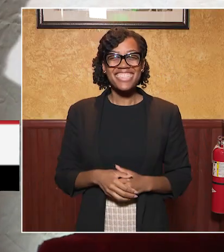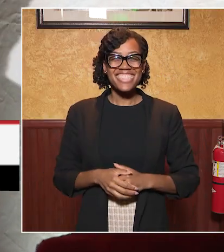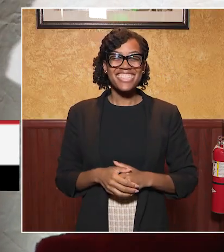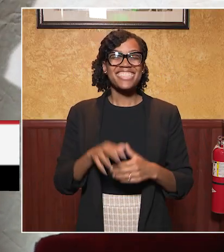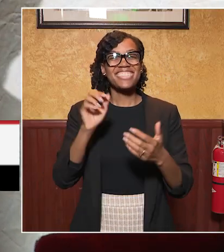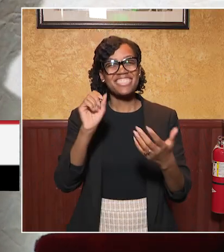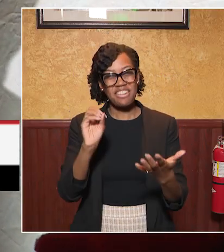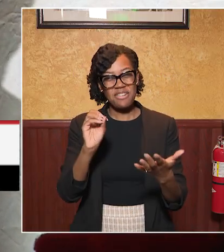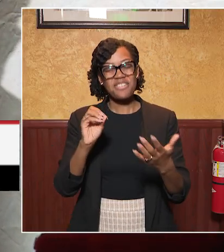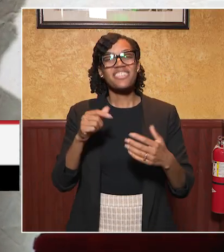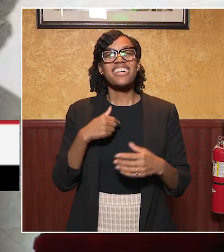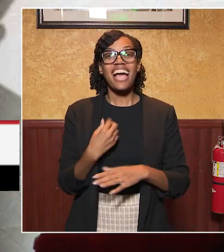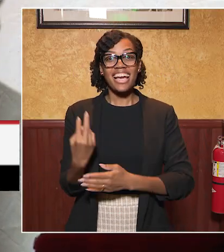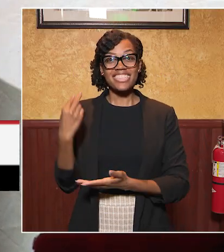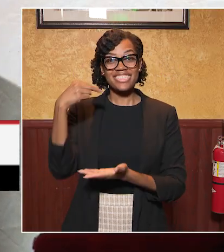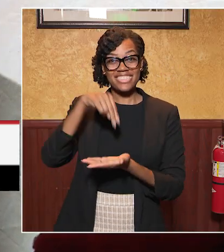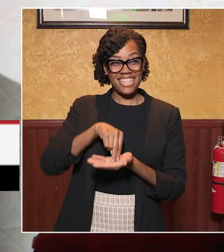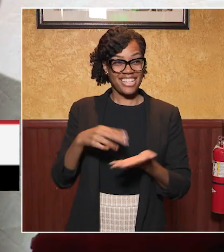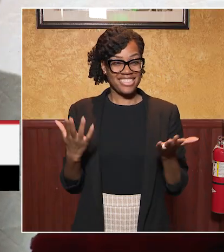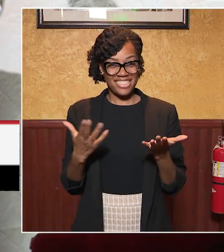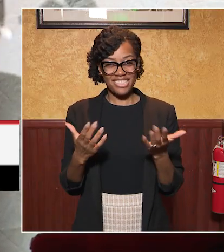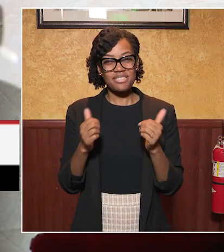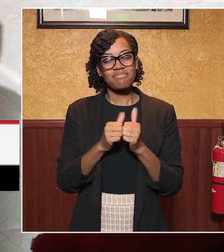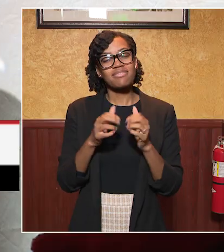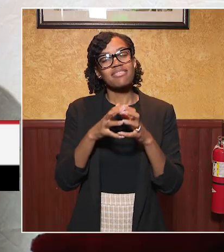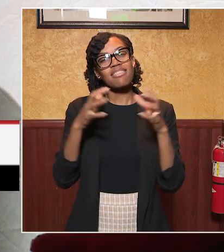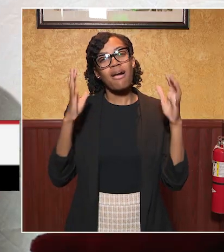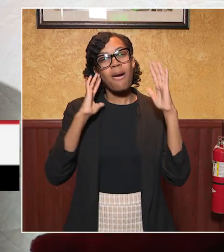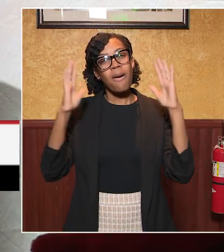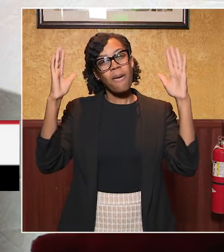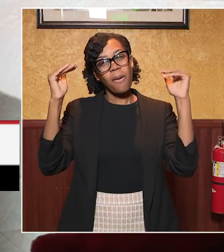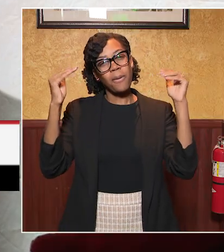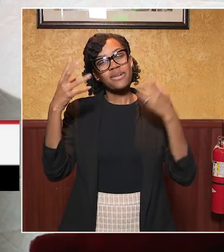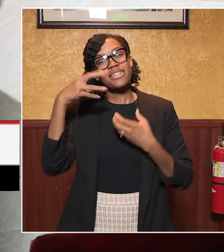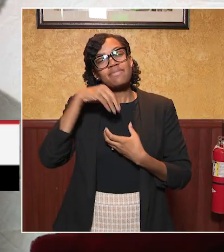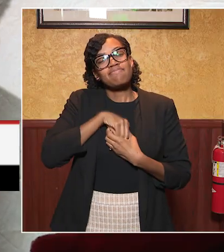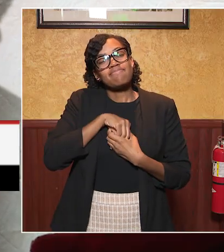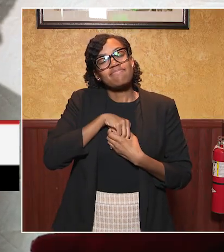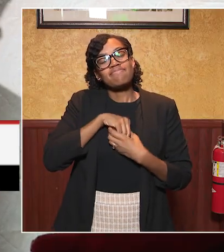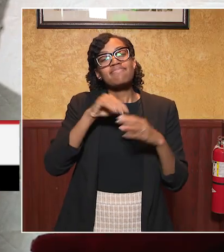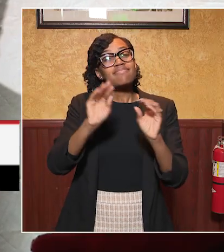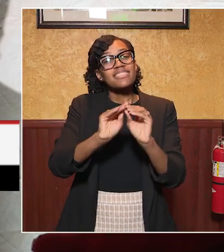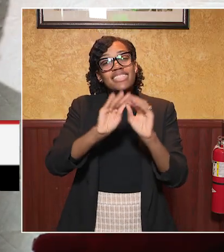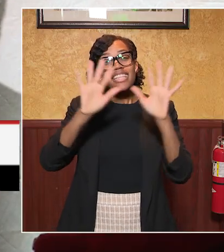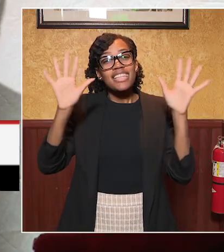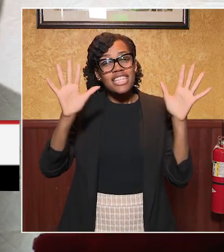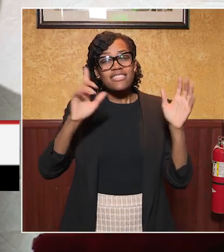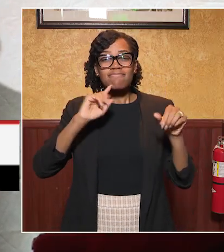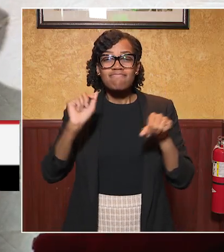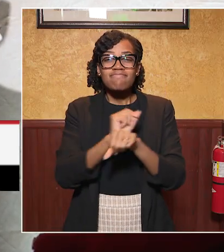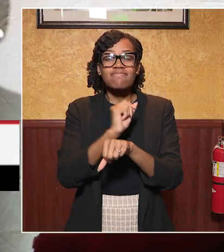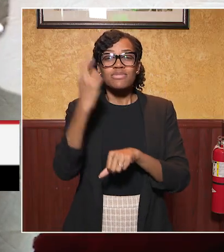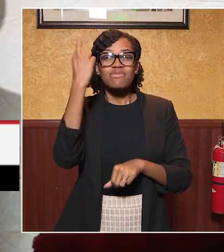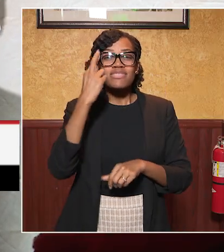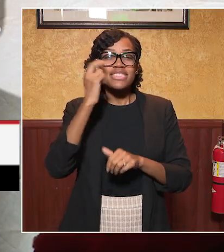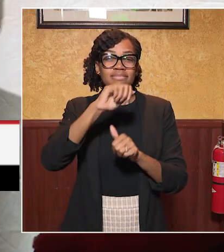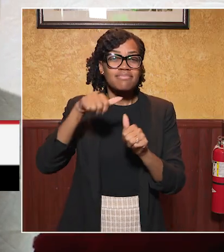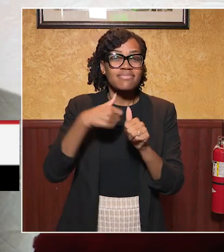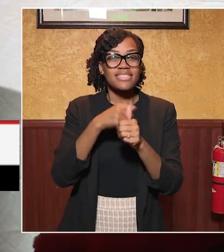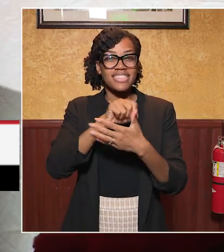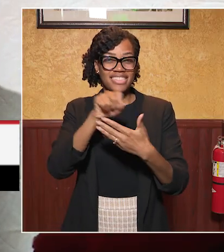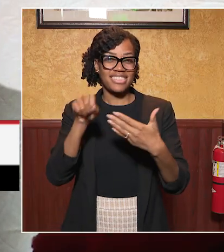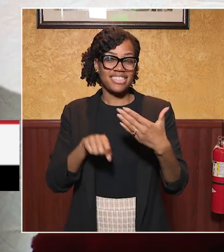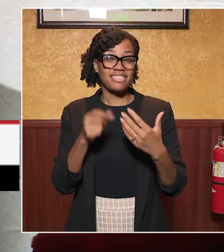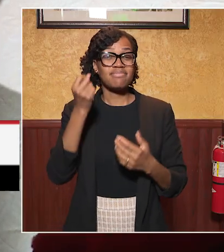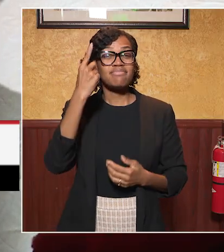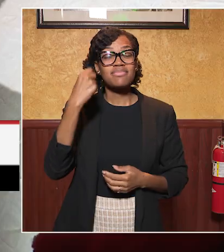So look, I stand before you hope-filled and clear about what is the real reason for this season, and that knowing